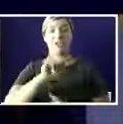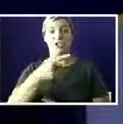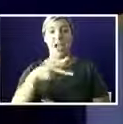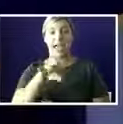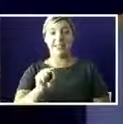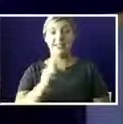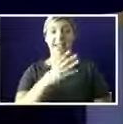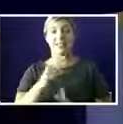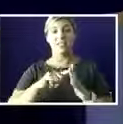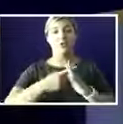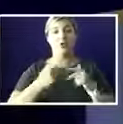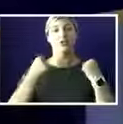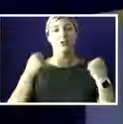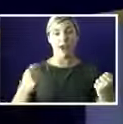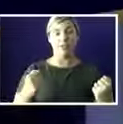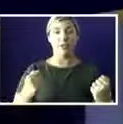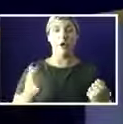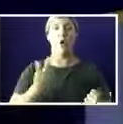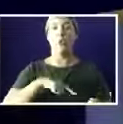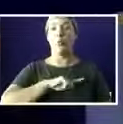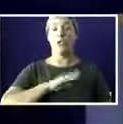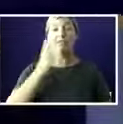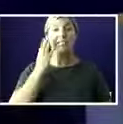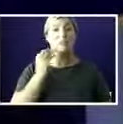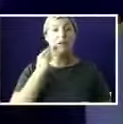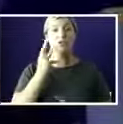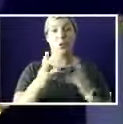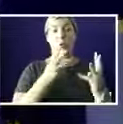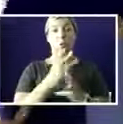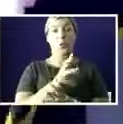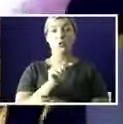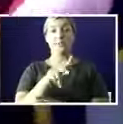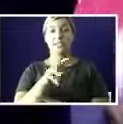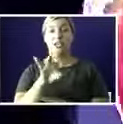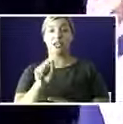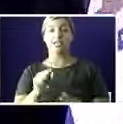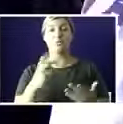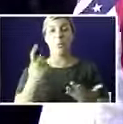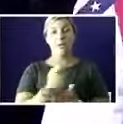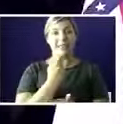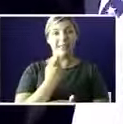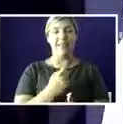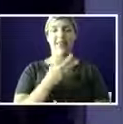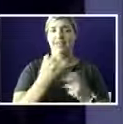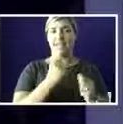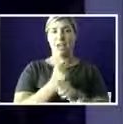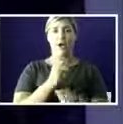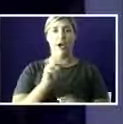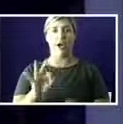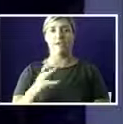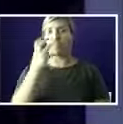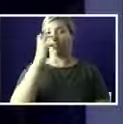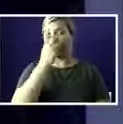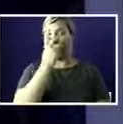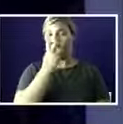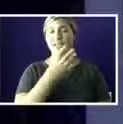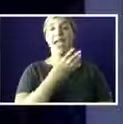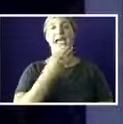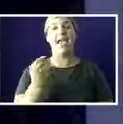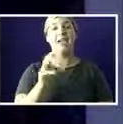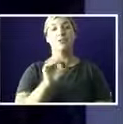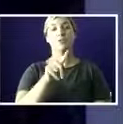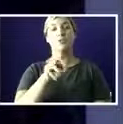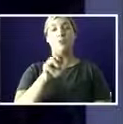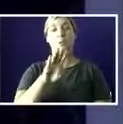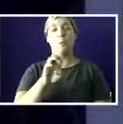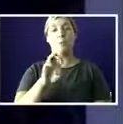been together through a World Series win, the year of the clowns freshman year, a Super Bowl victory, and now a